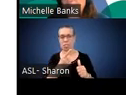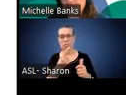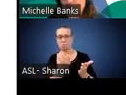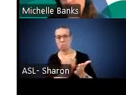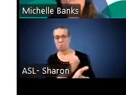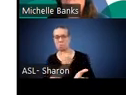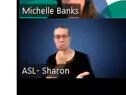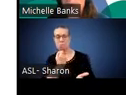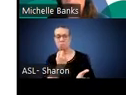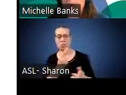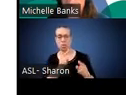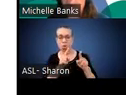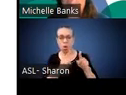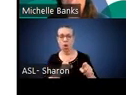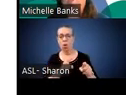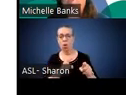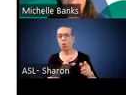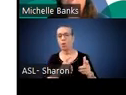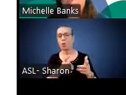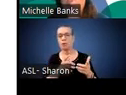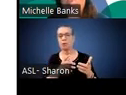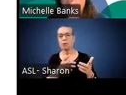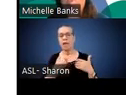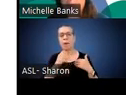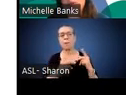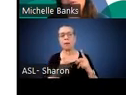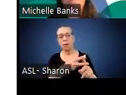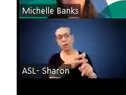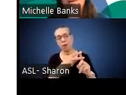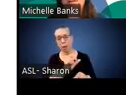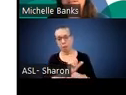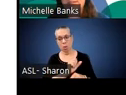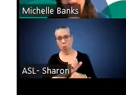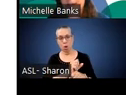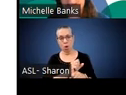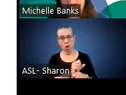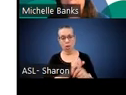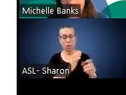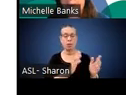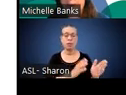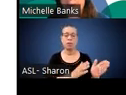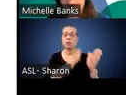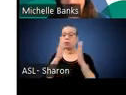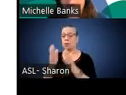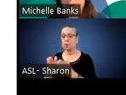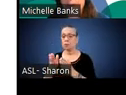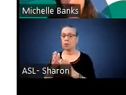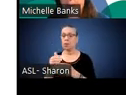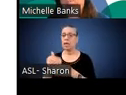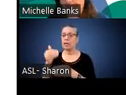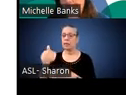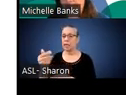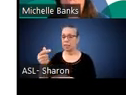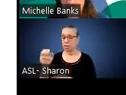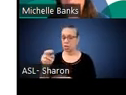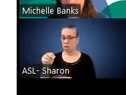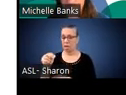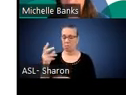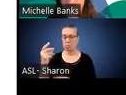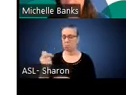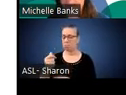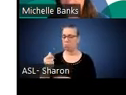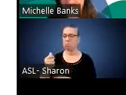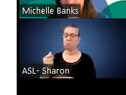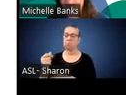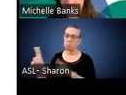to get people to work, whereas that is where we go to automatically. We really